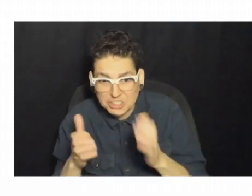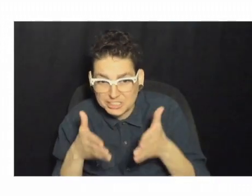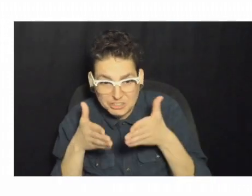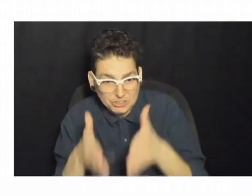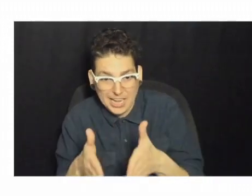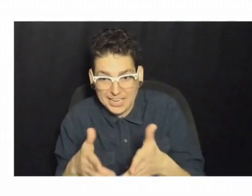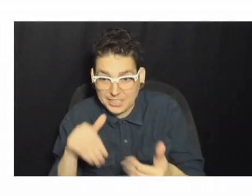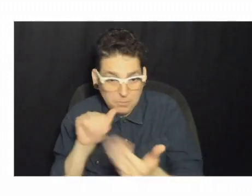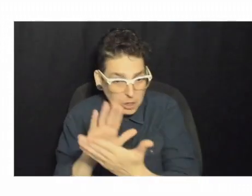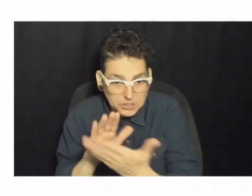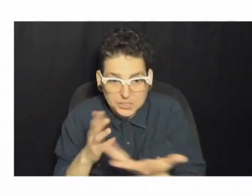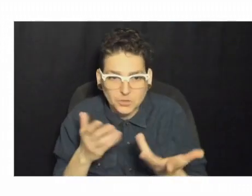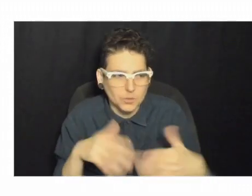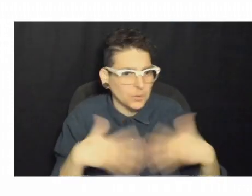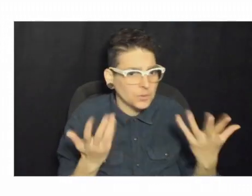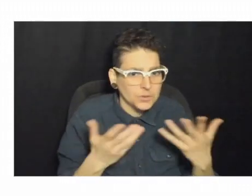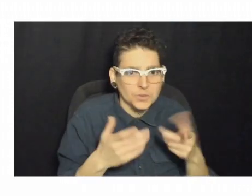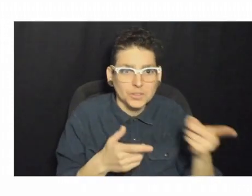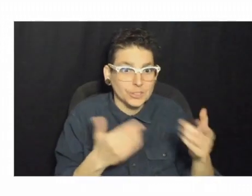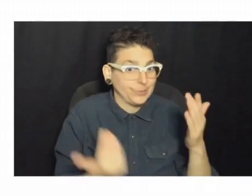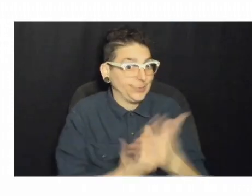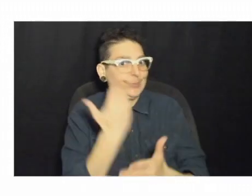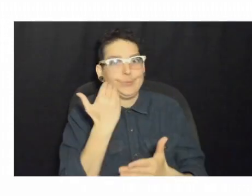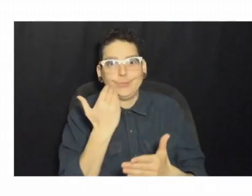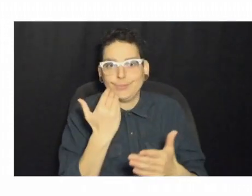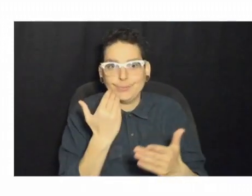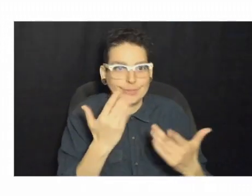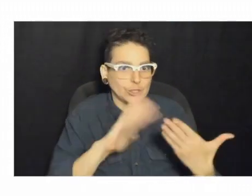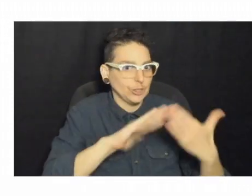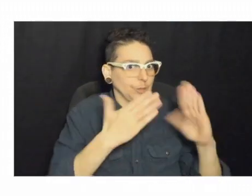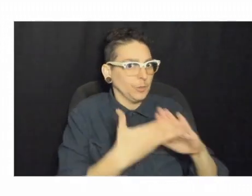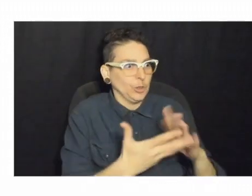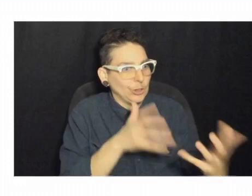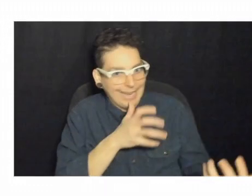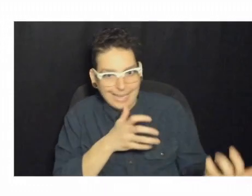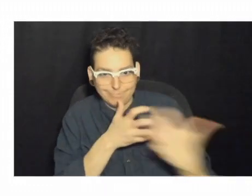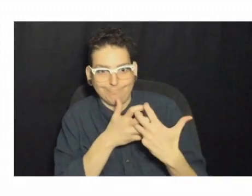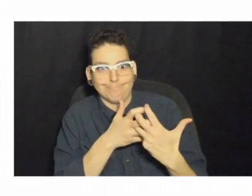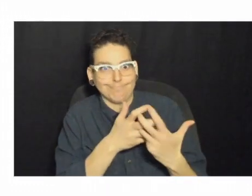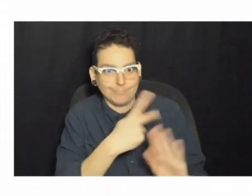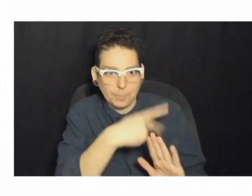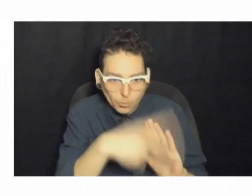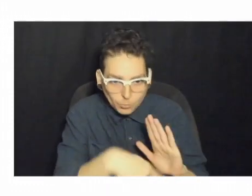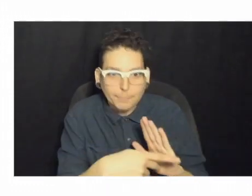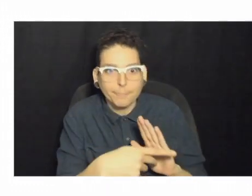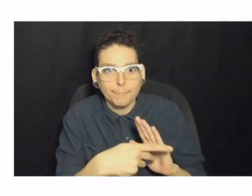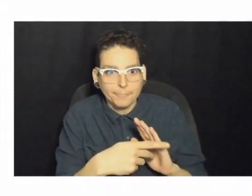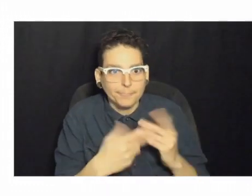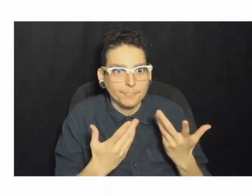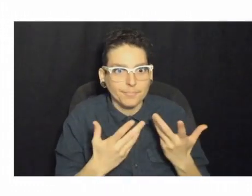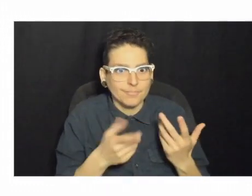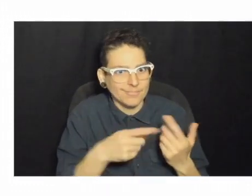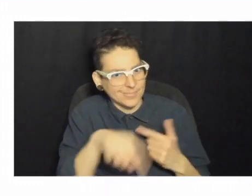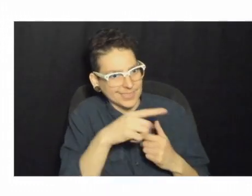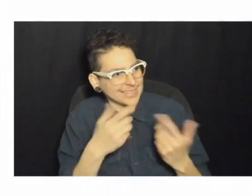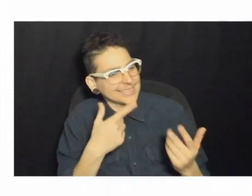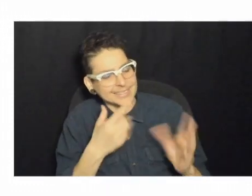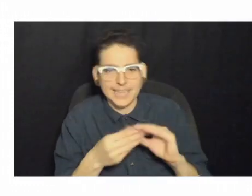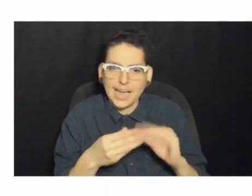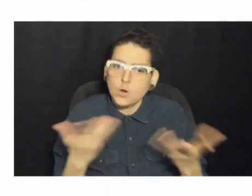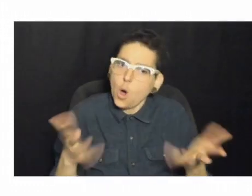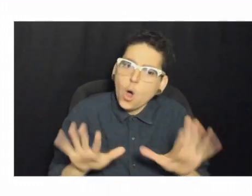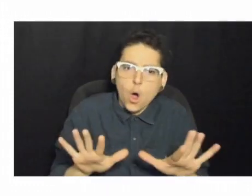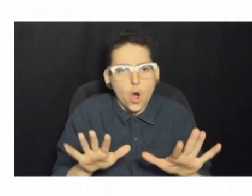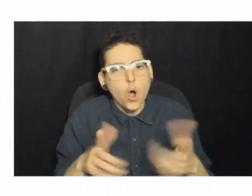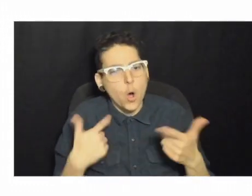community engaged program, that it be something that we say is going to last for the next 10 years, or something we hope will be